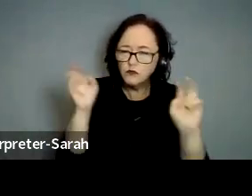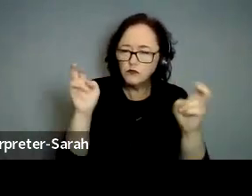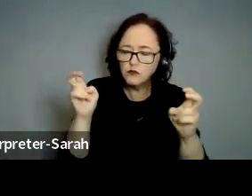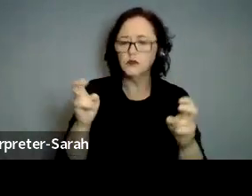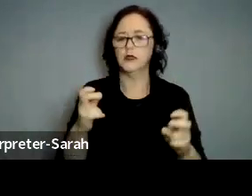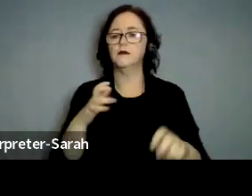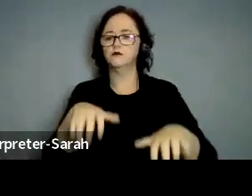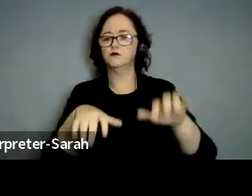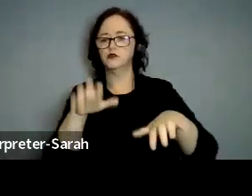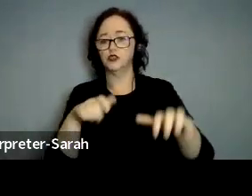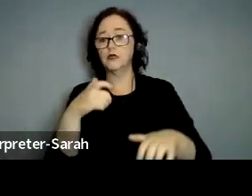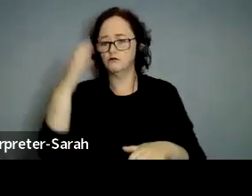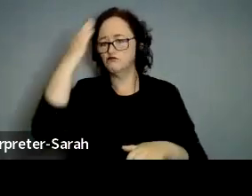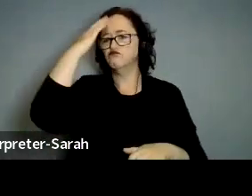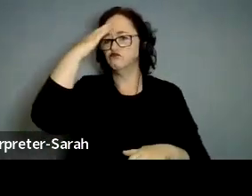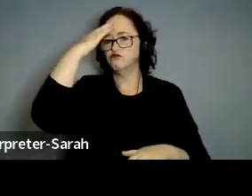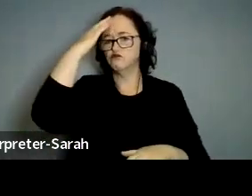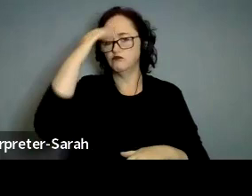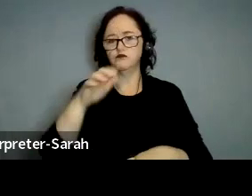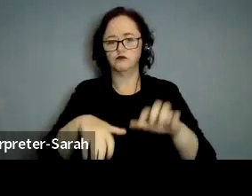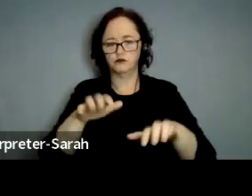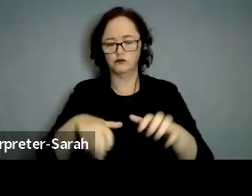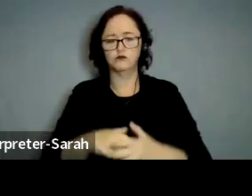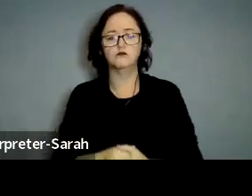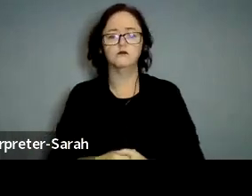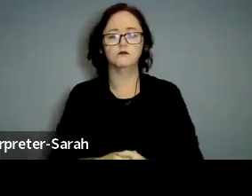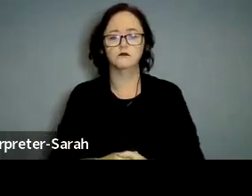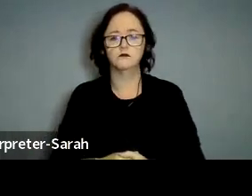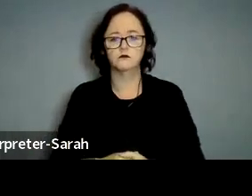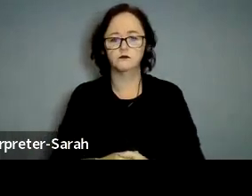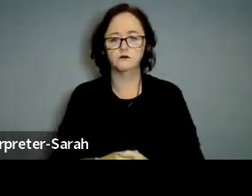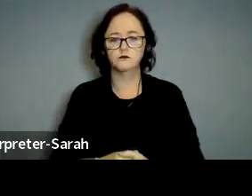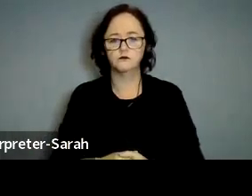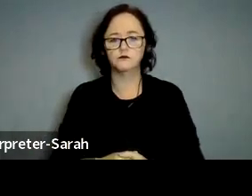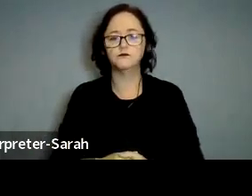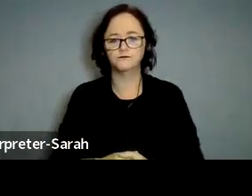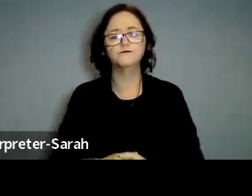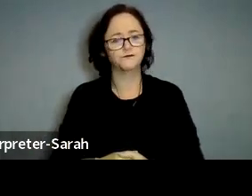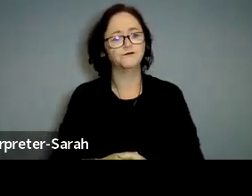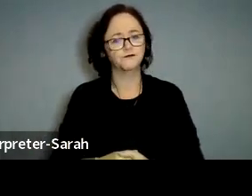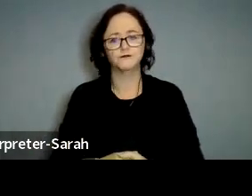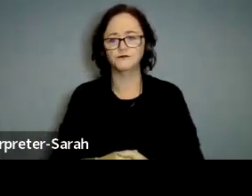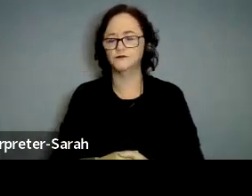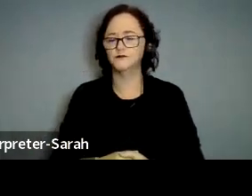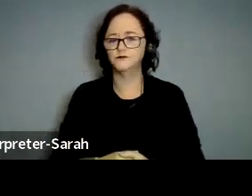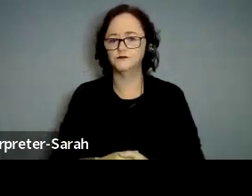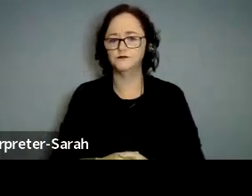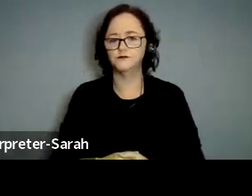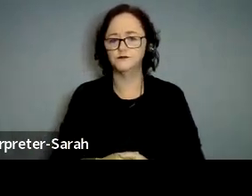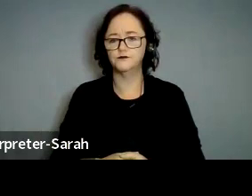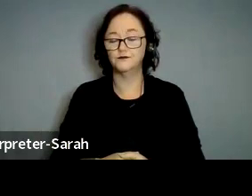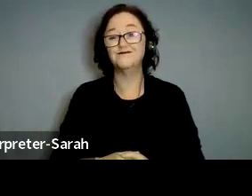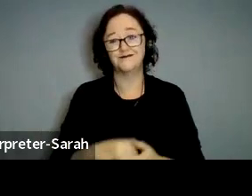duties. Anybody familiar with this phrase? John, yep. Yeah. This is something that comes